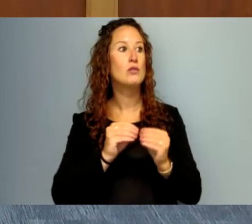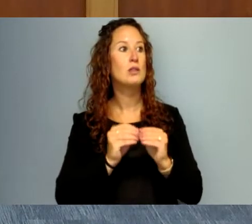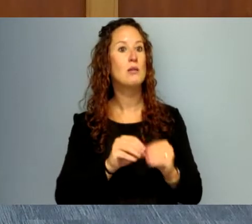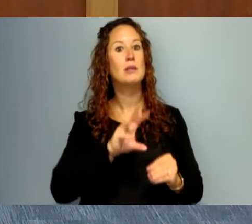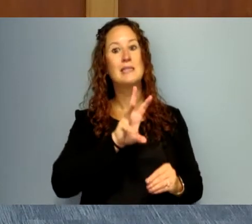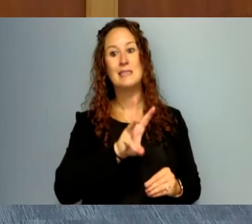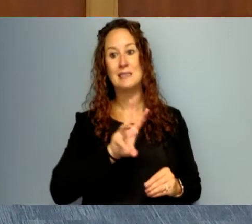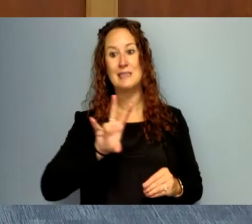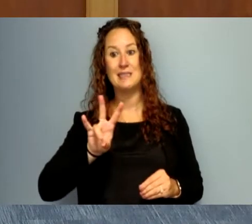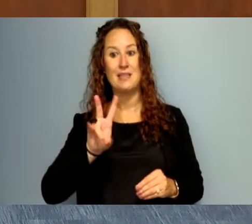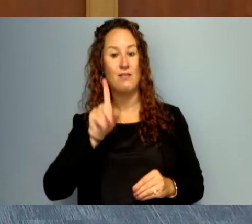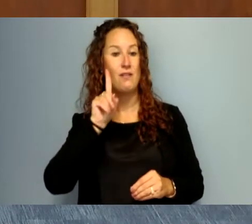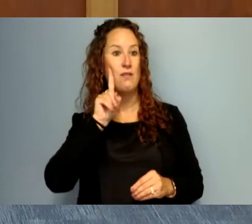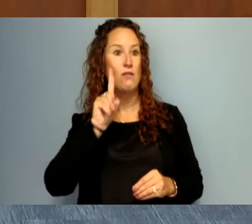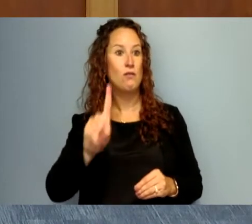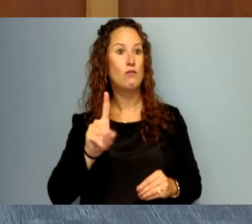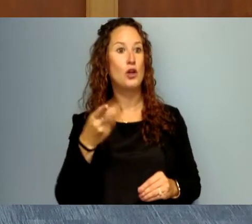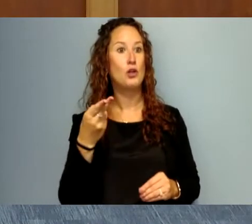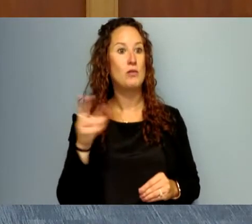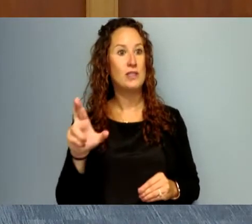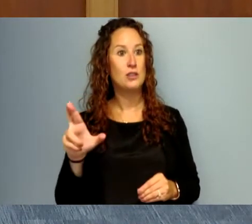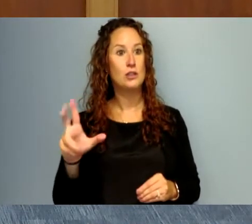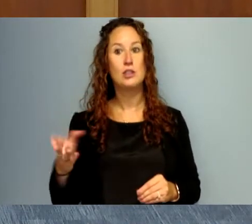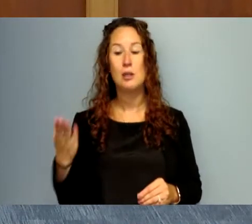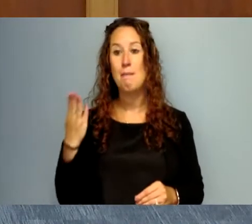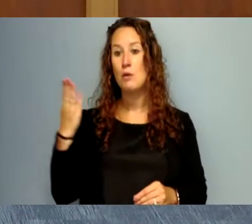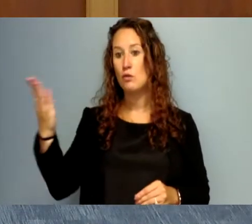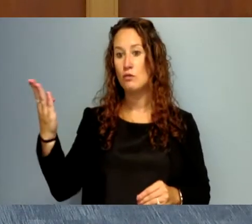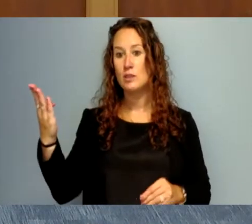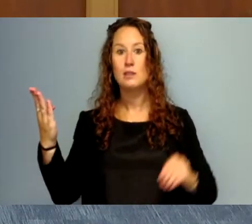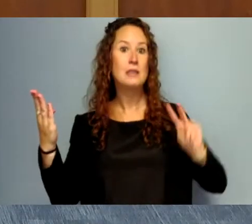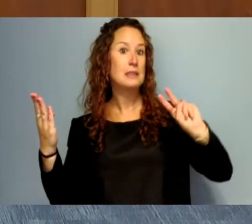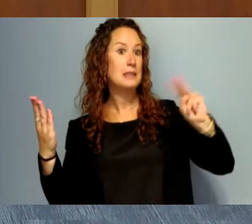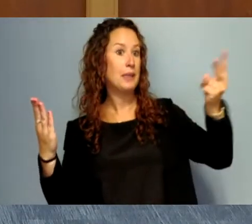human resources? So moved. I'll second.